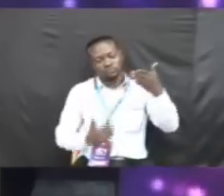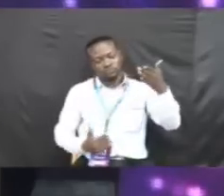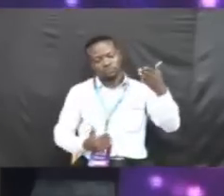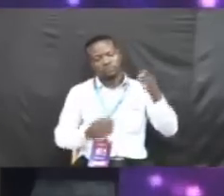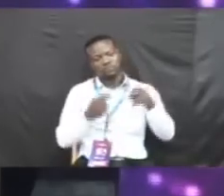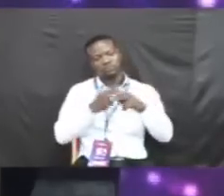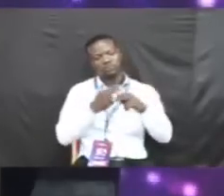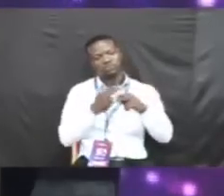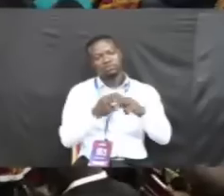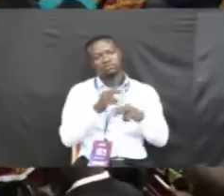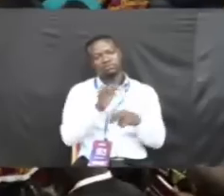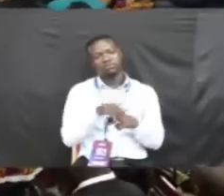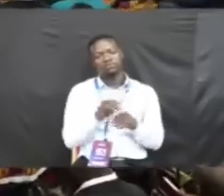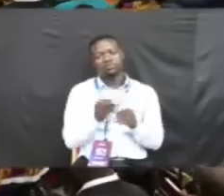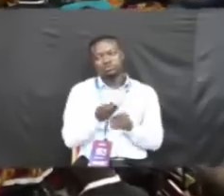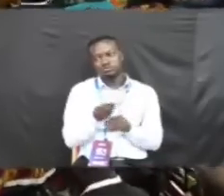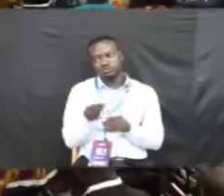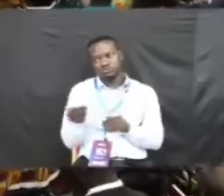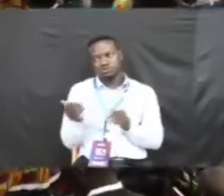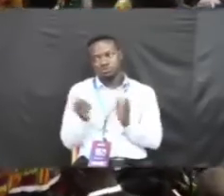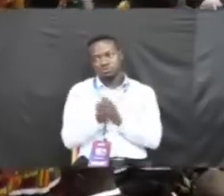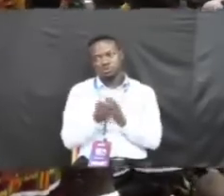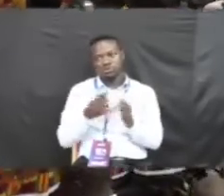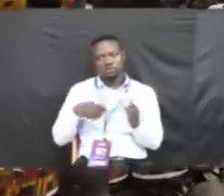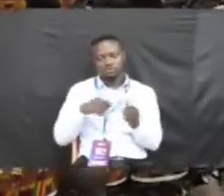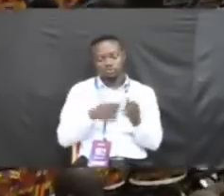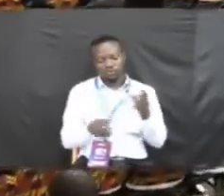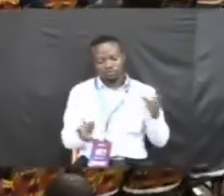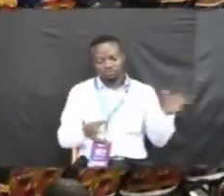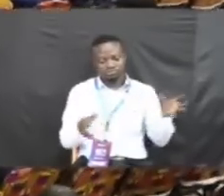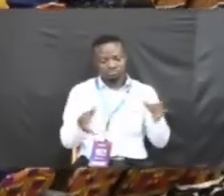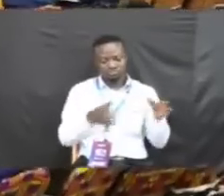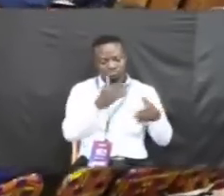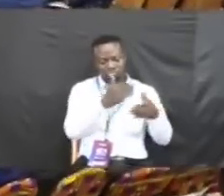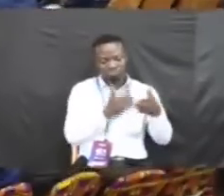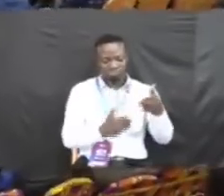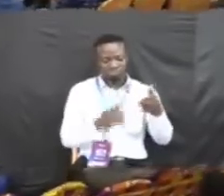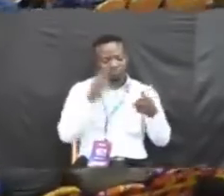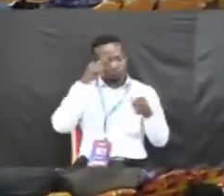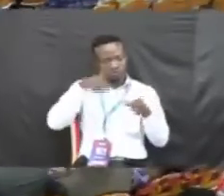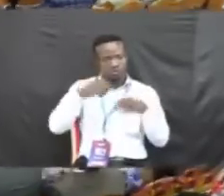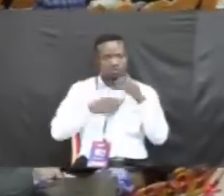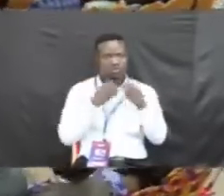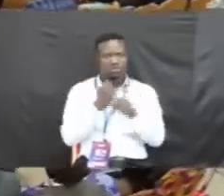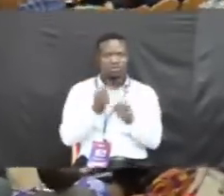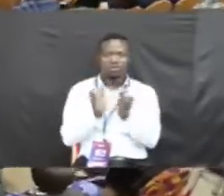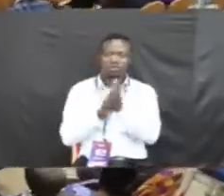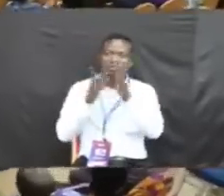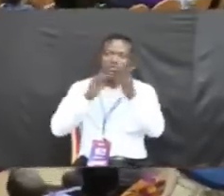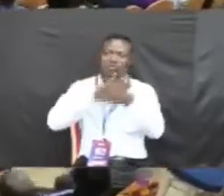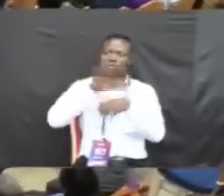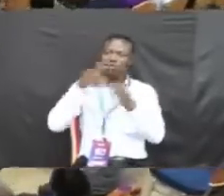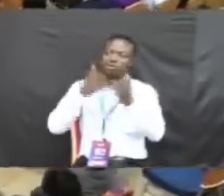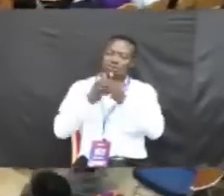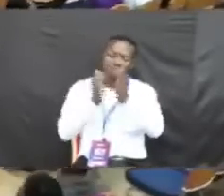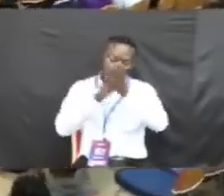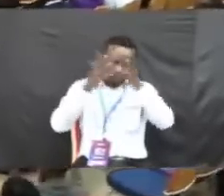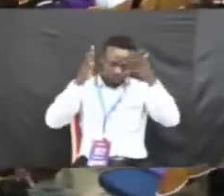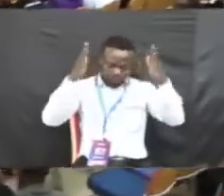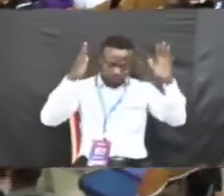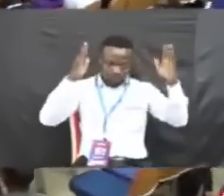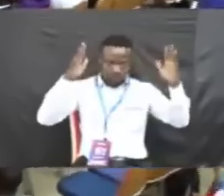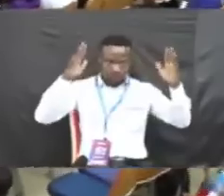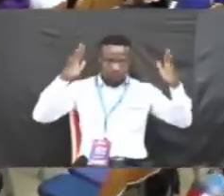are the few that were able to put together for this year. Let's clap for all of them.